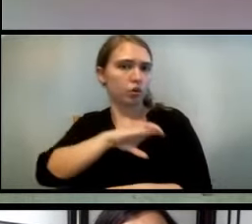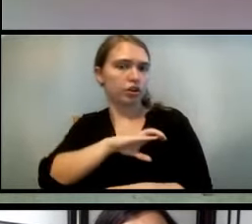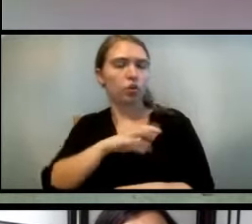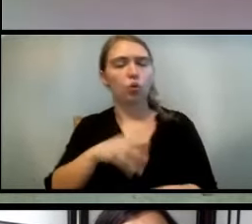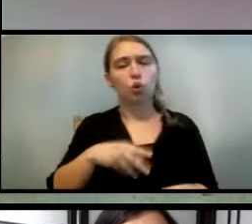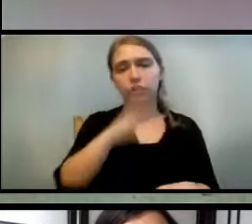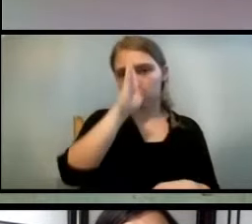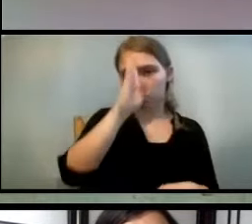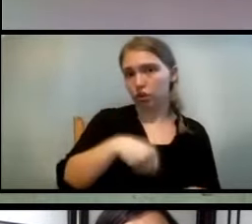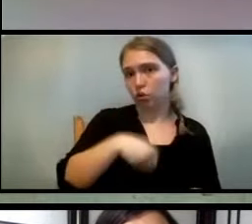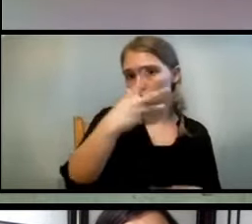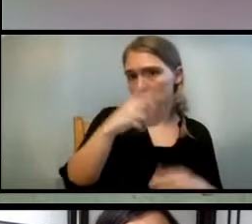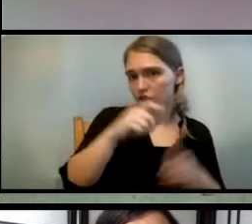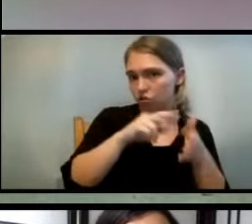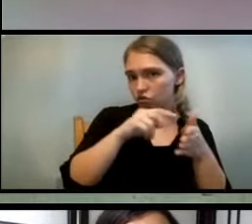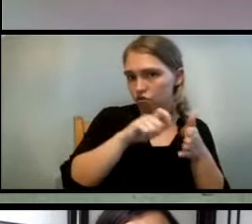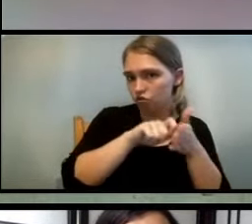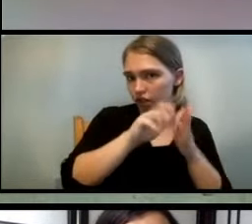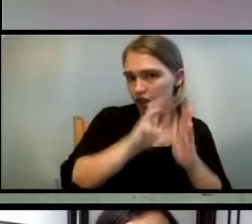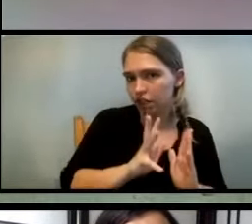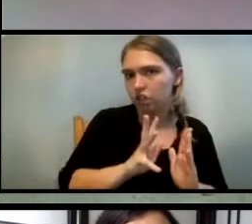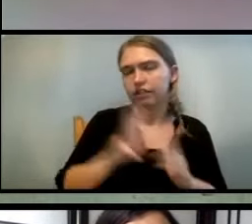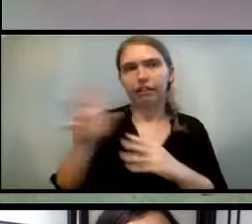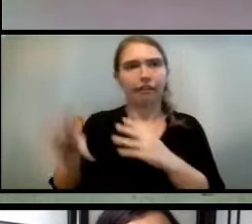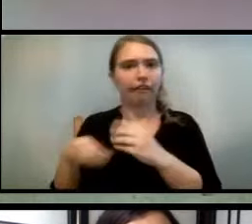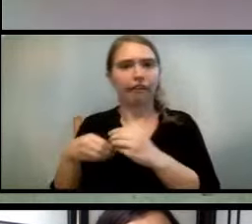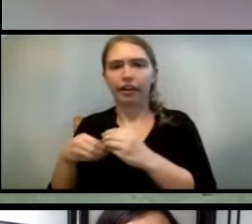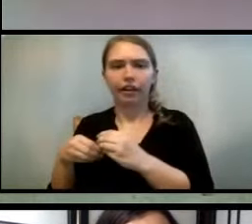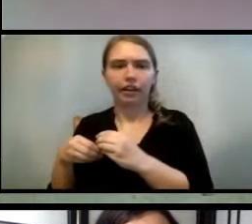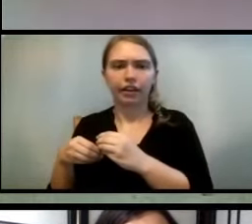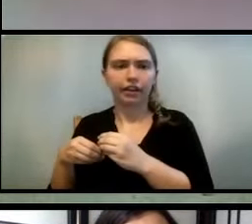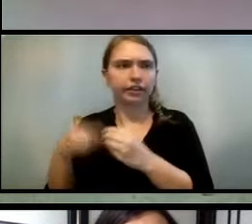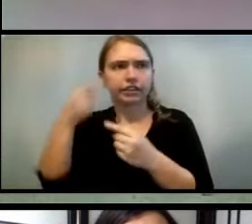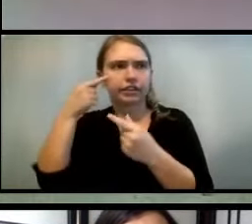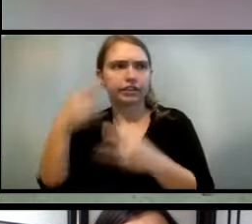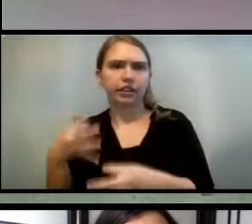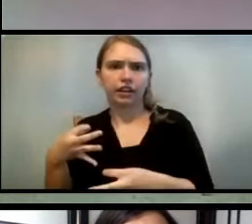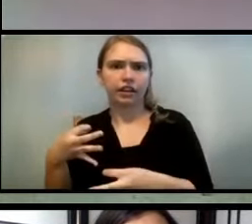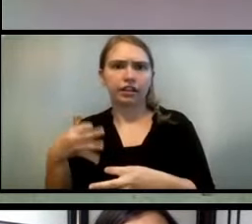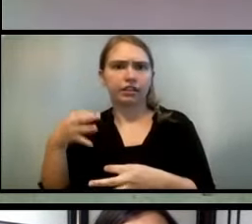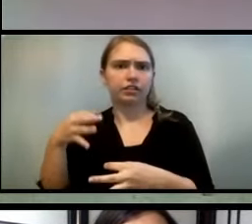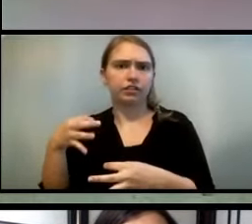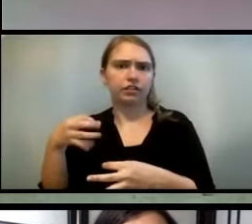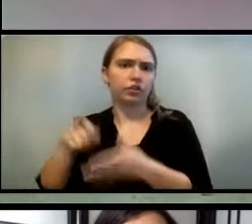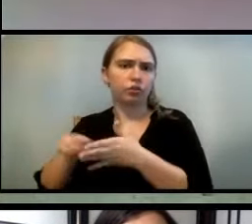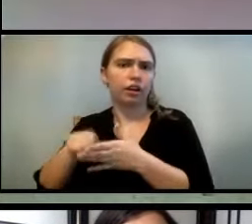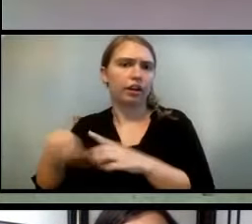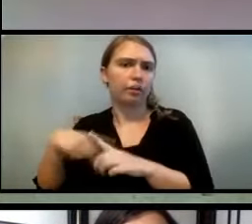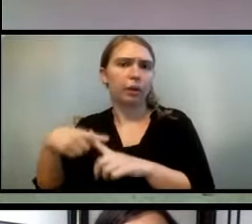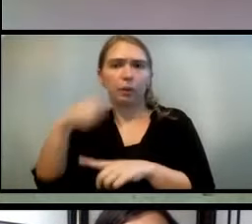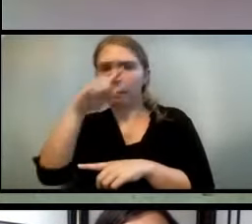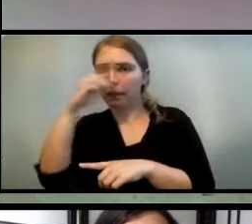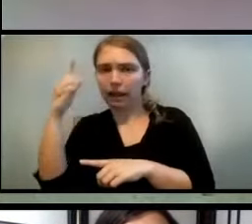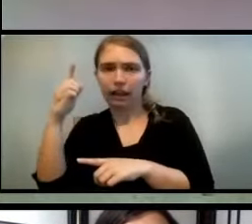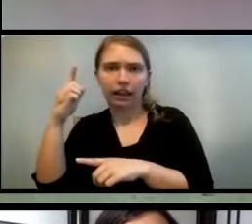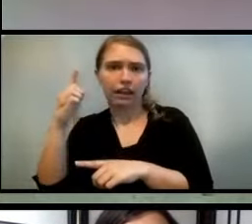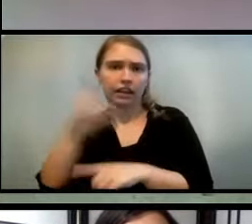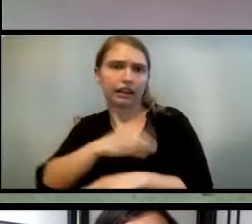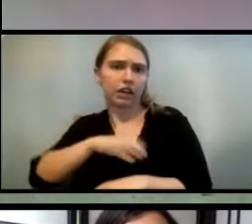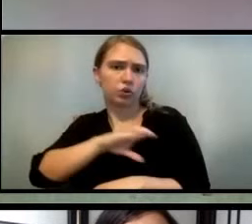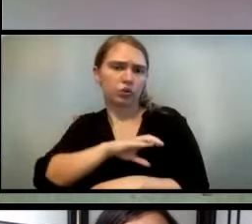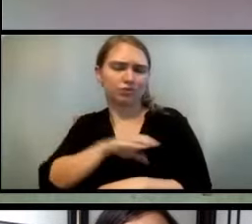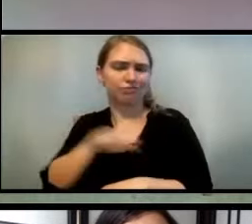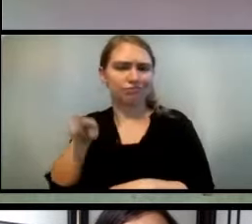writers or straight writers who decide to write queer characters, or white writers who decide to write black writers, characters into their stories, they don't understand